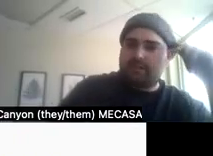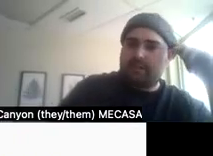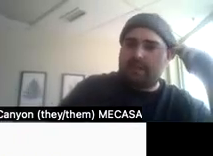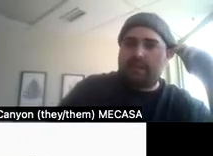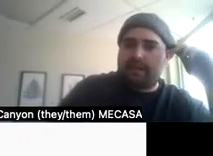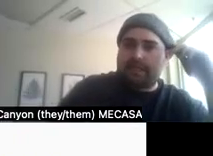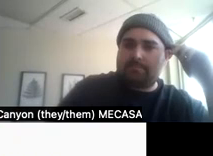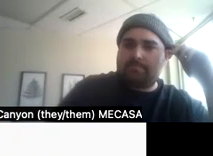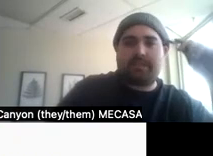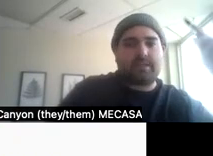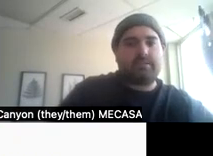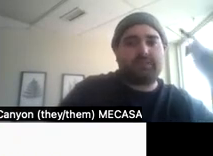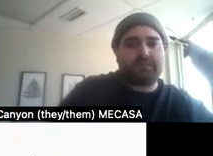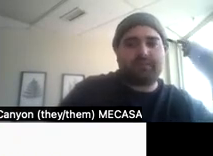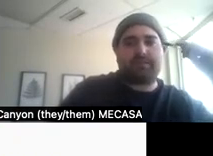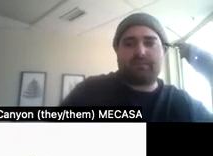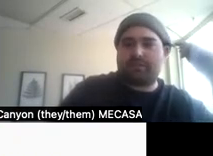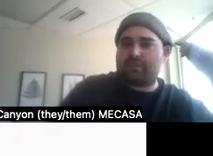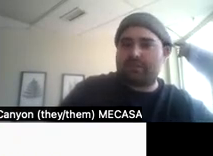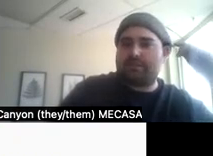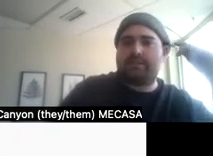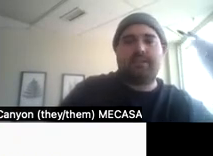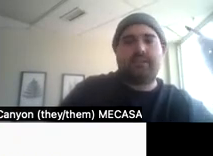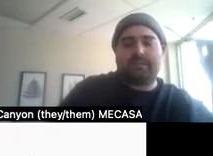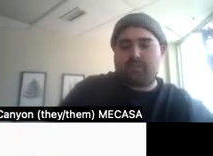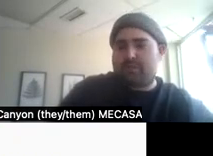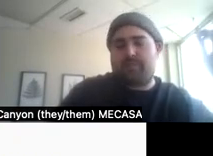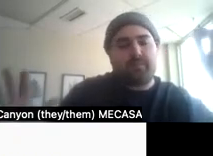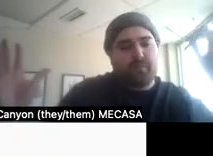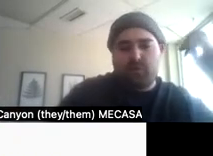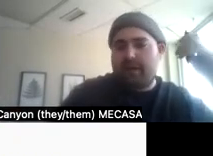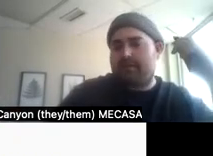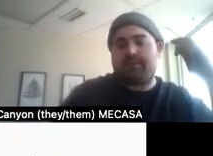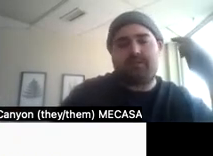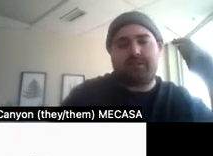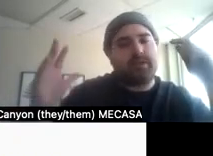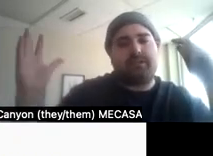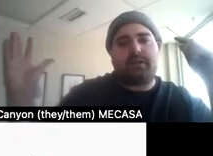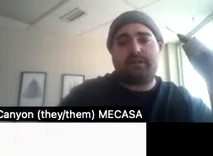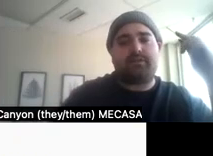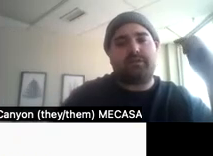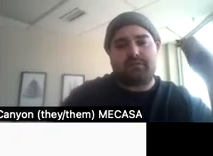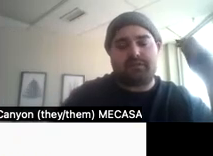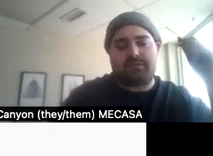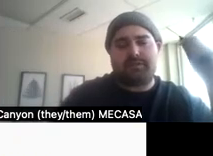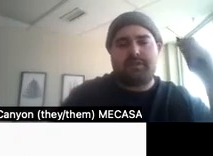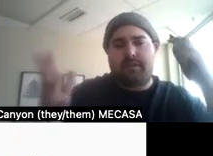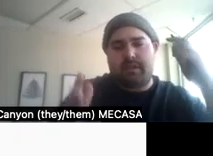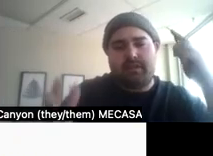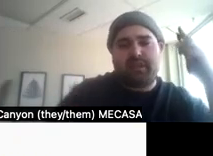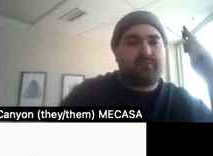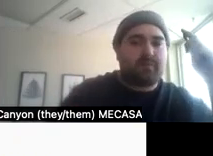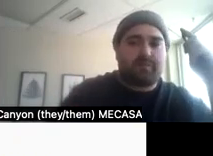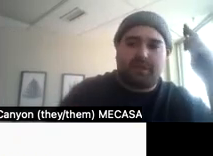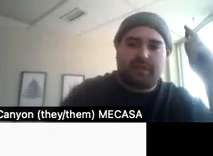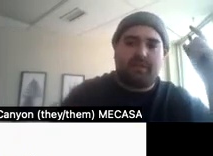this. Connecting survivor to resources. What advocates do is connecting to all different resources,